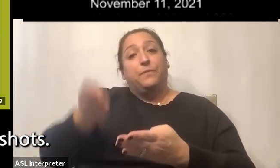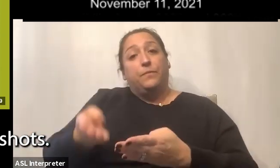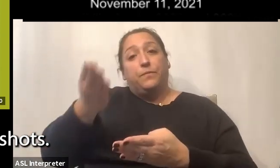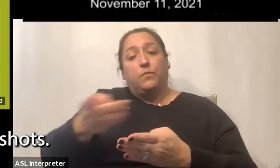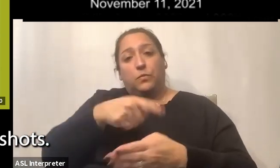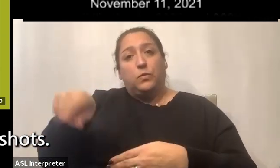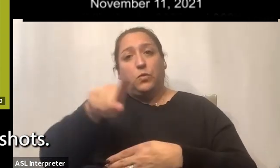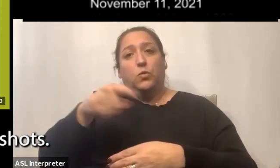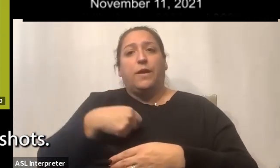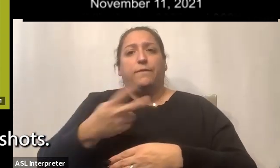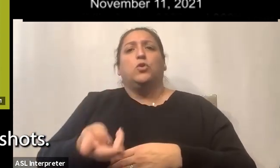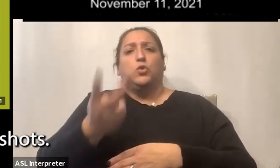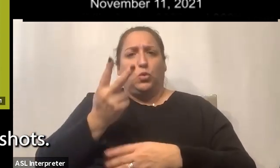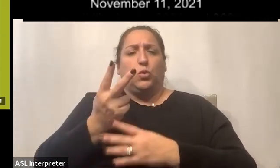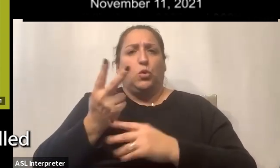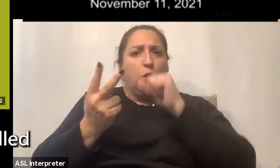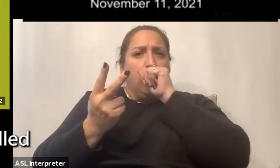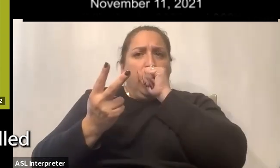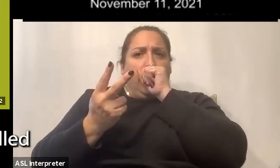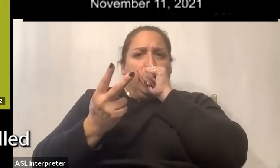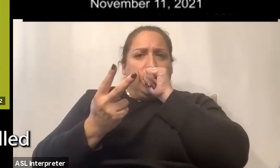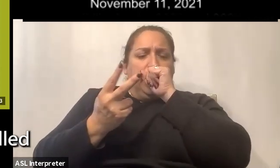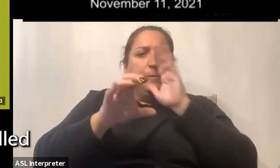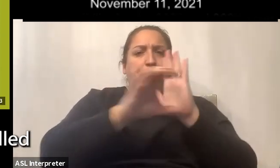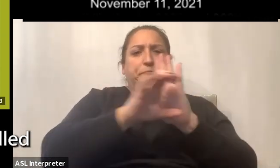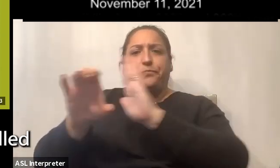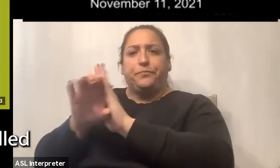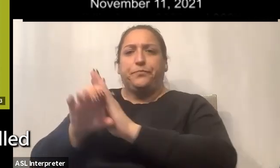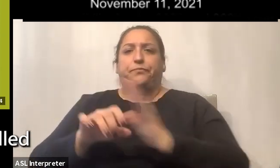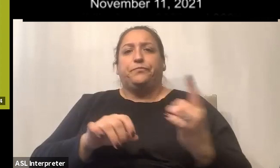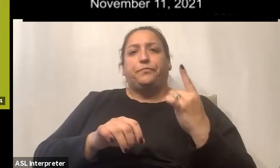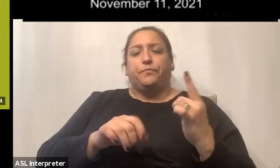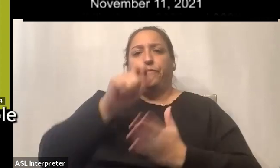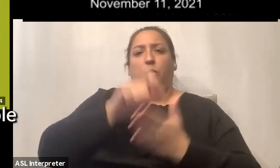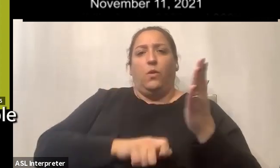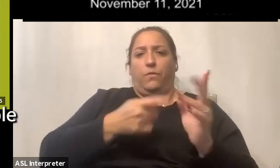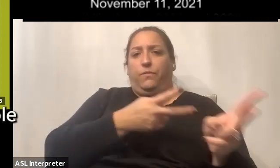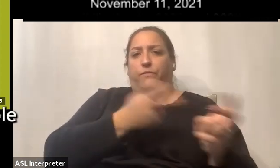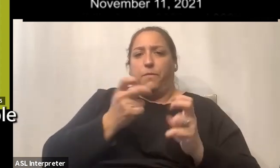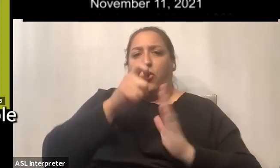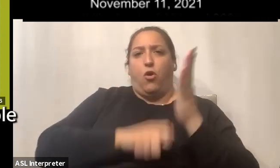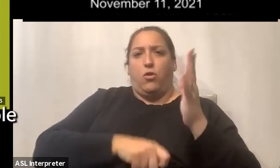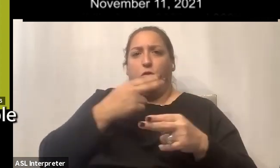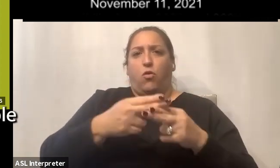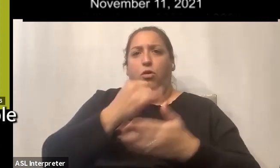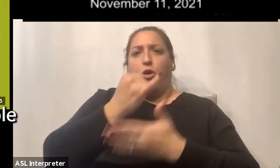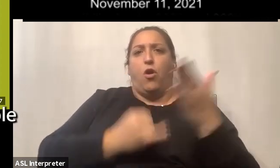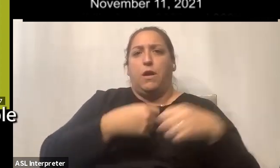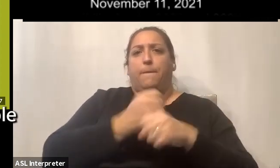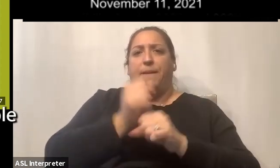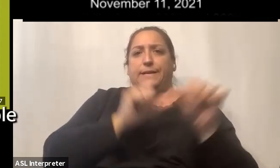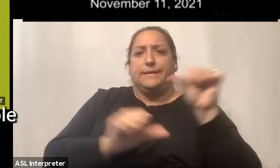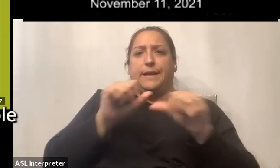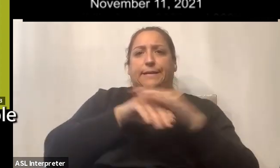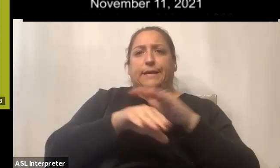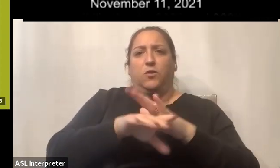are two screenshots. One of them is from an article called "The Art of Making Science Accessible and Relevant